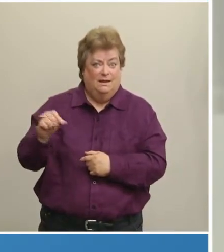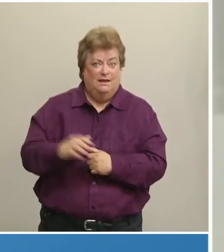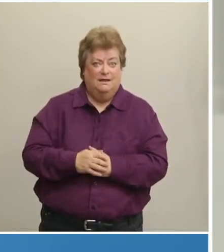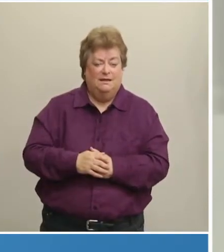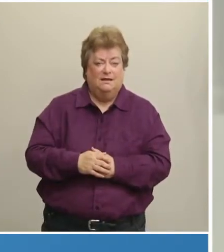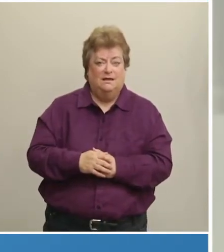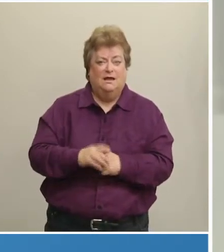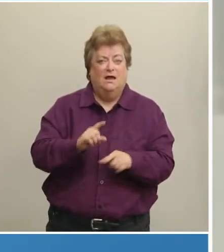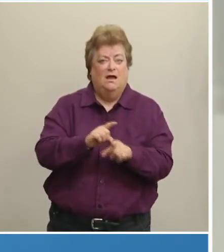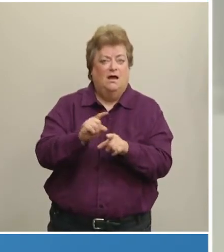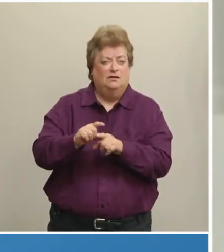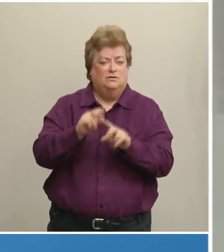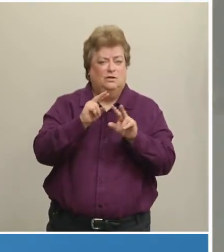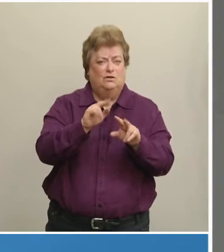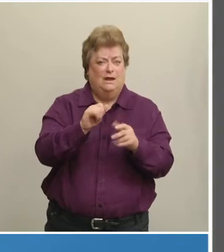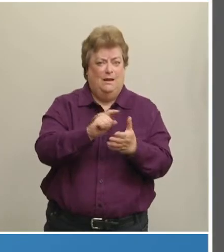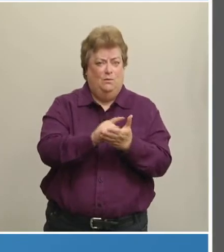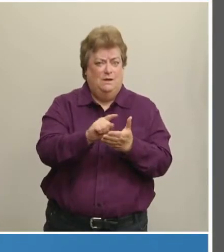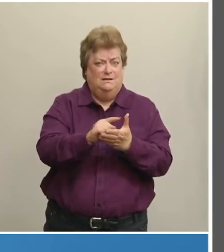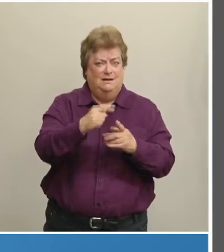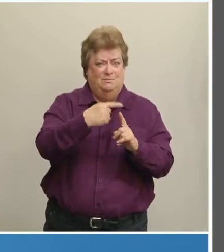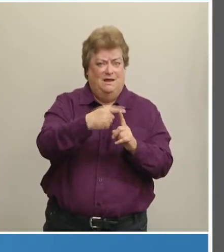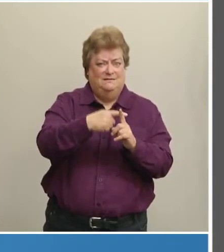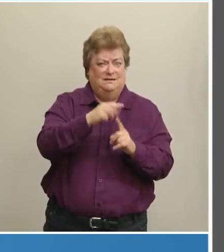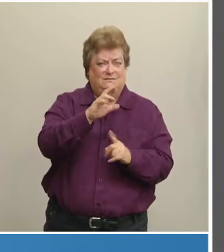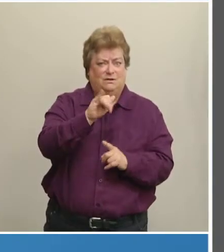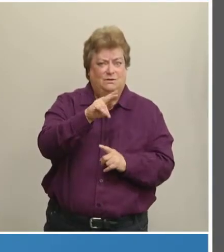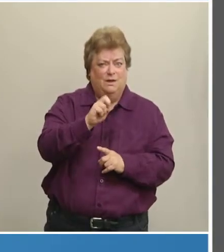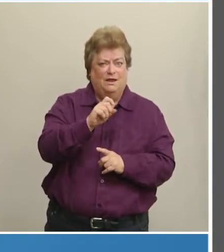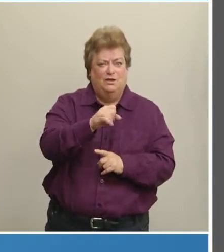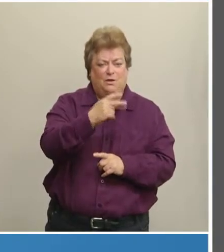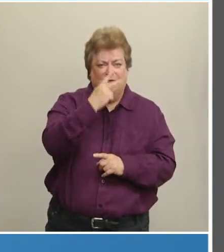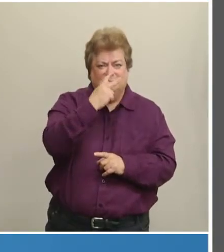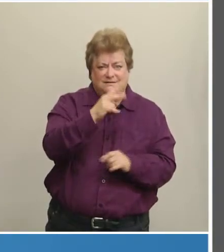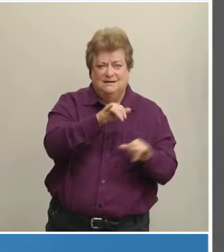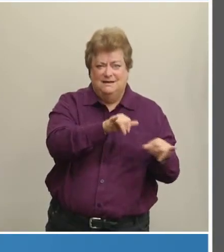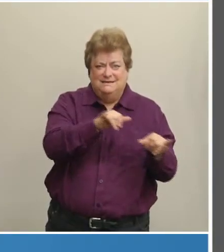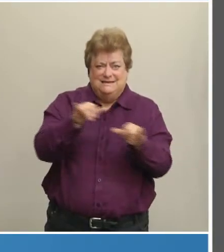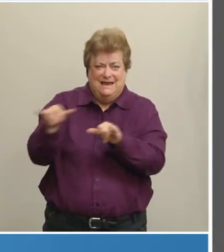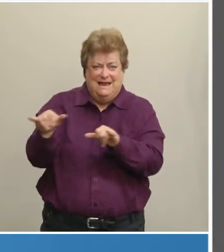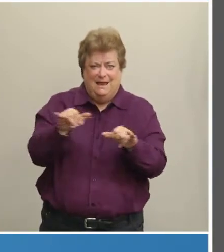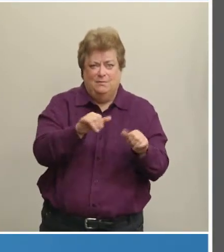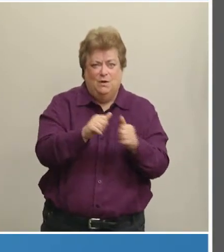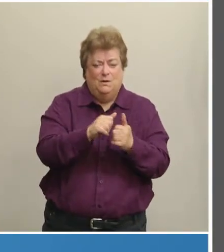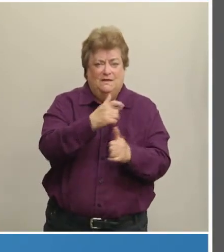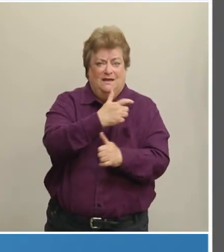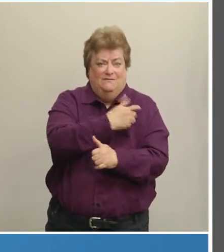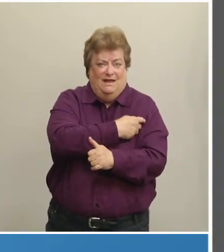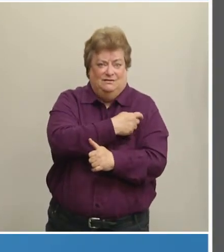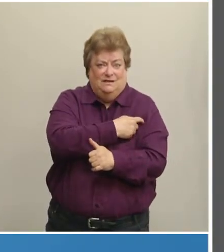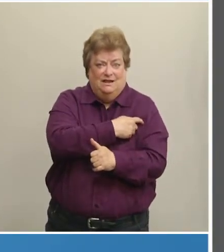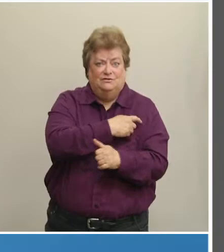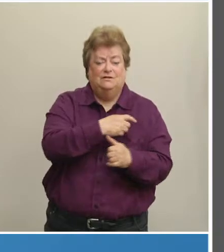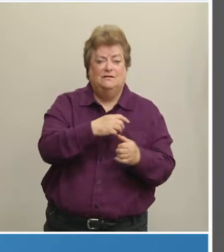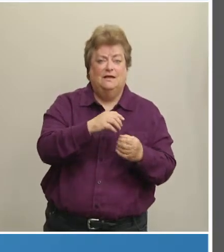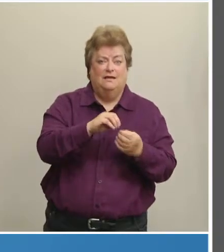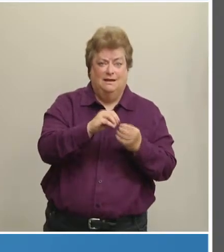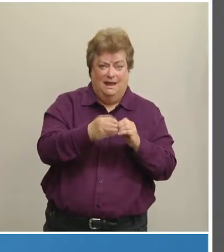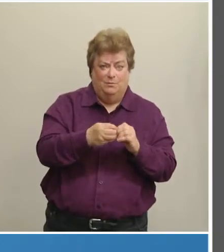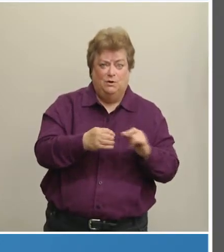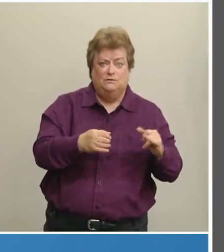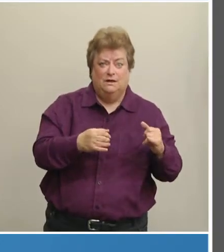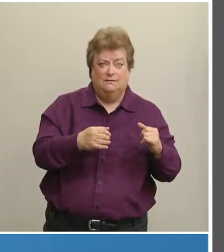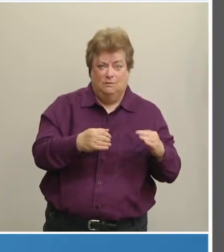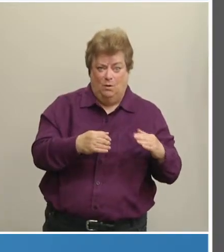Also, if you look at the weekly positivity rate, we can see this same correlation with vaccinations going up, shown by the